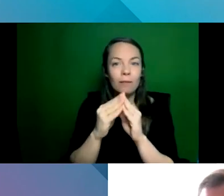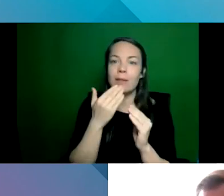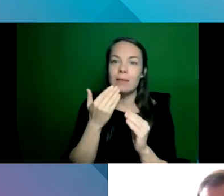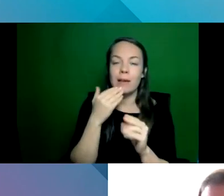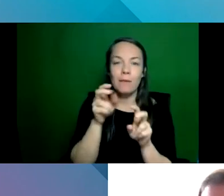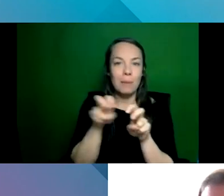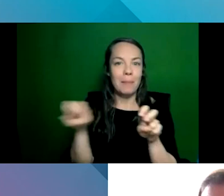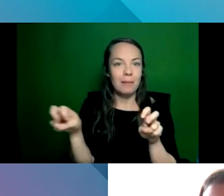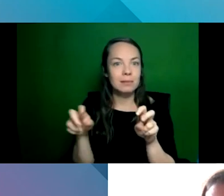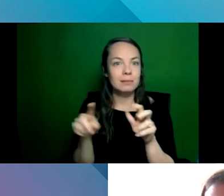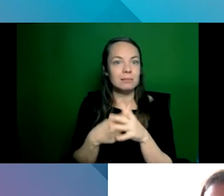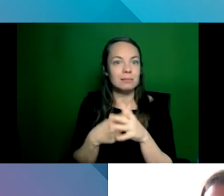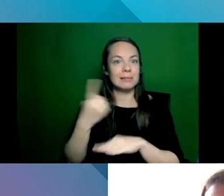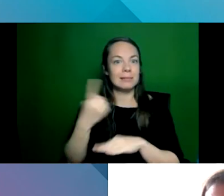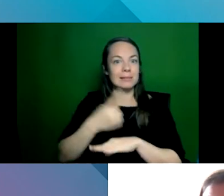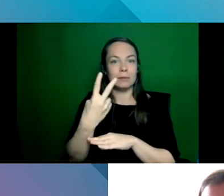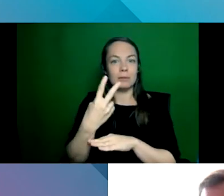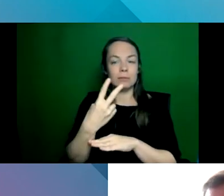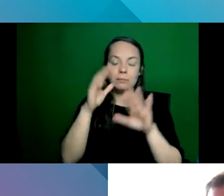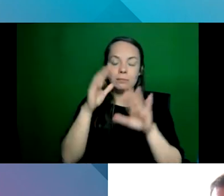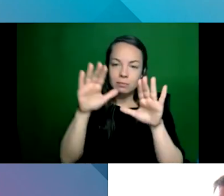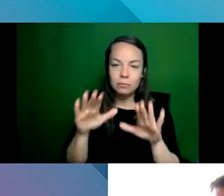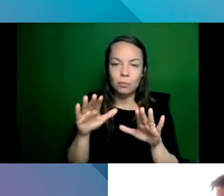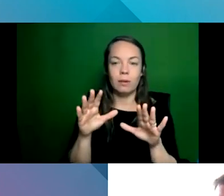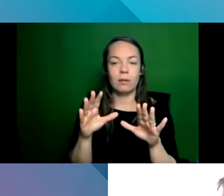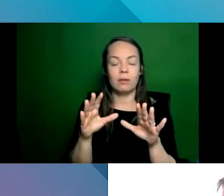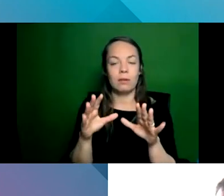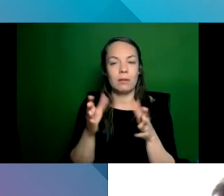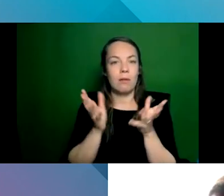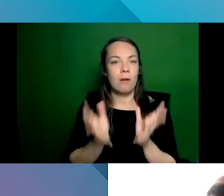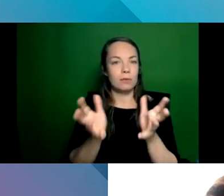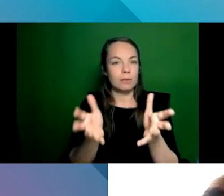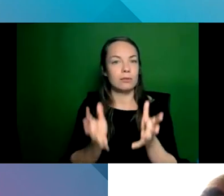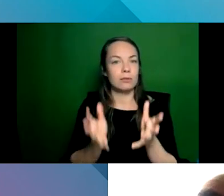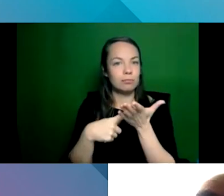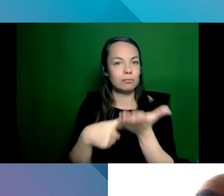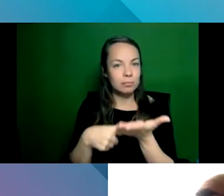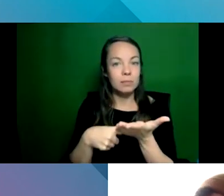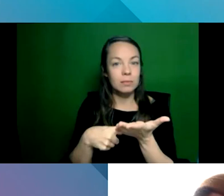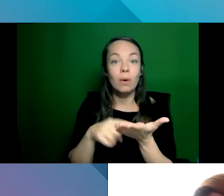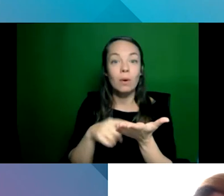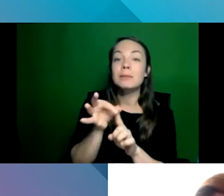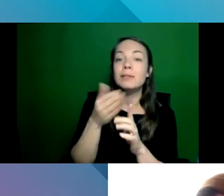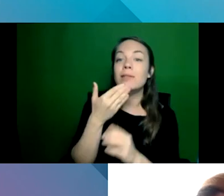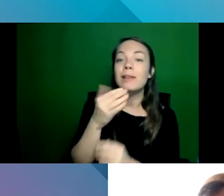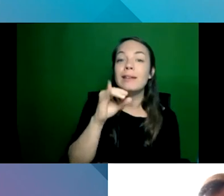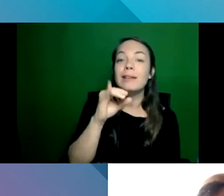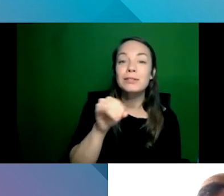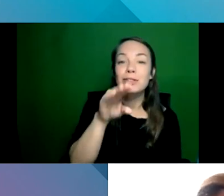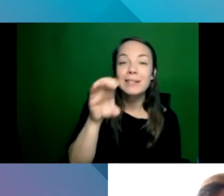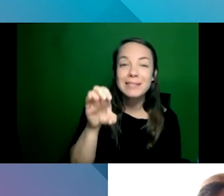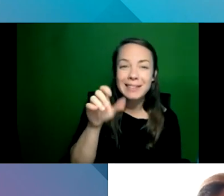with such great conversation. Welcome to all of you. Special thanks to Jesse, because I know it's super early where you